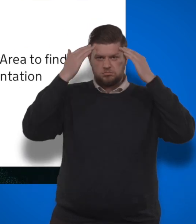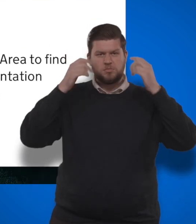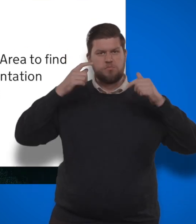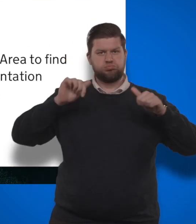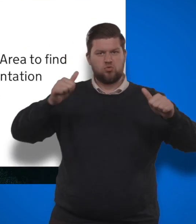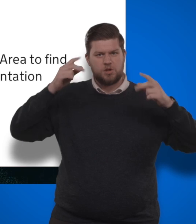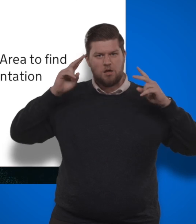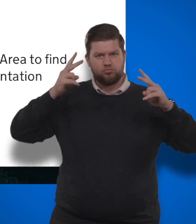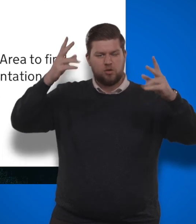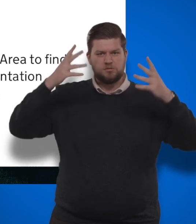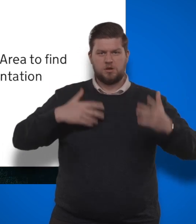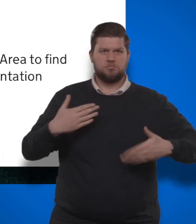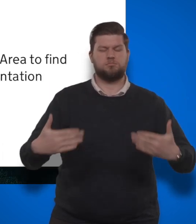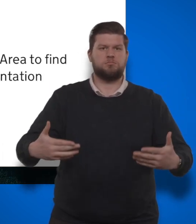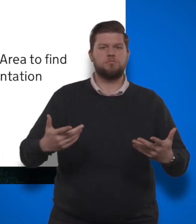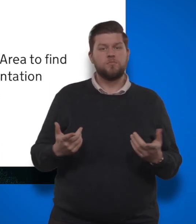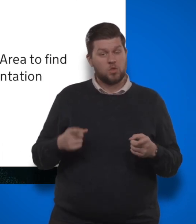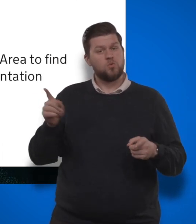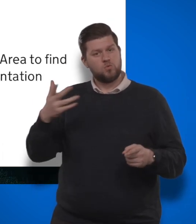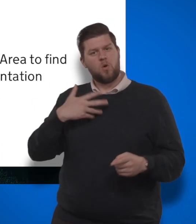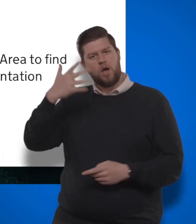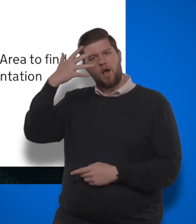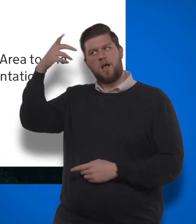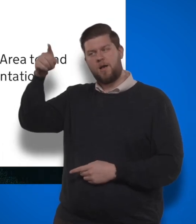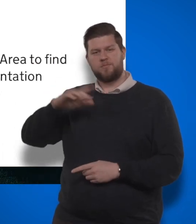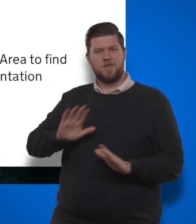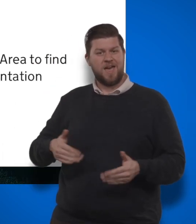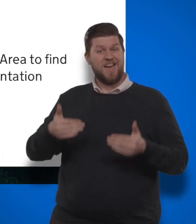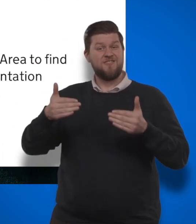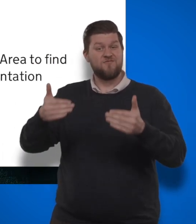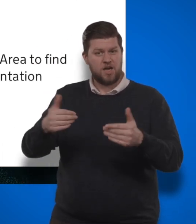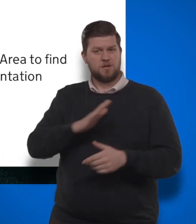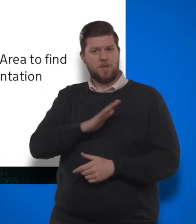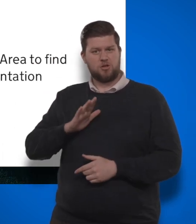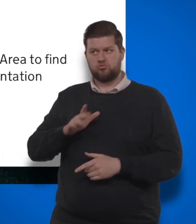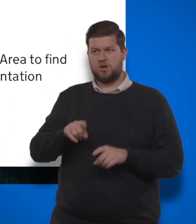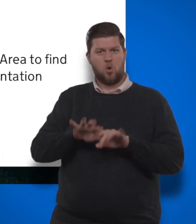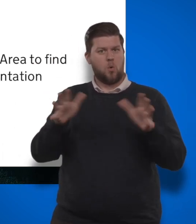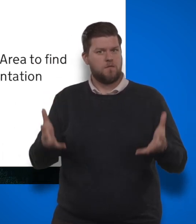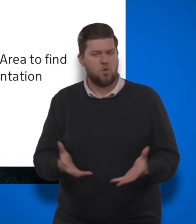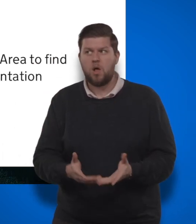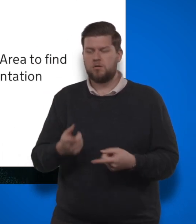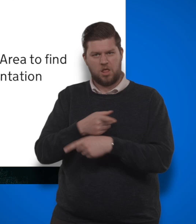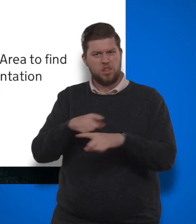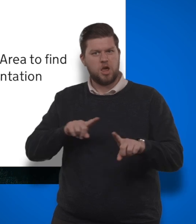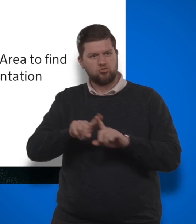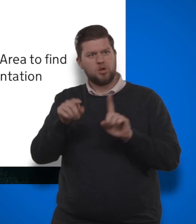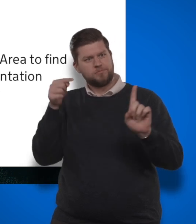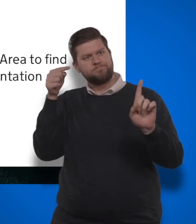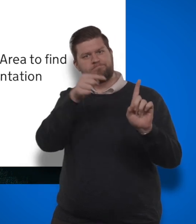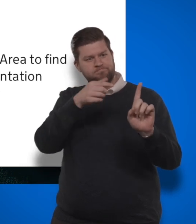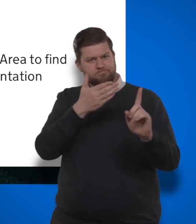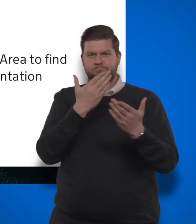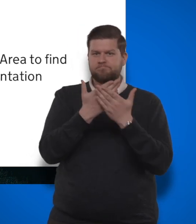militaries across the world are doing this. There seems to have been some classified